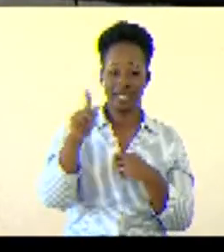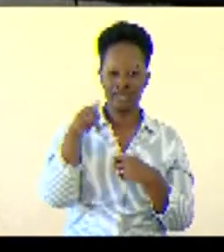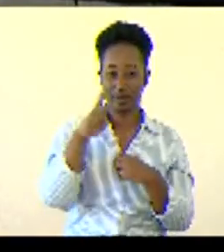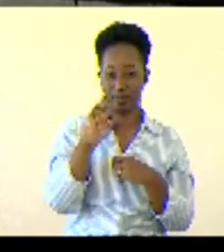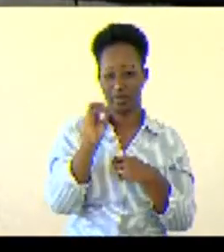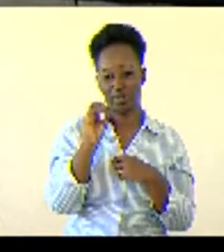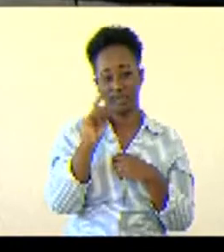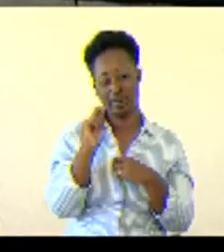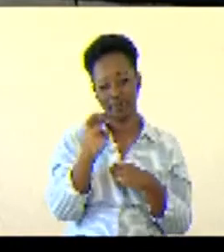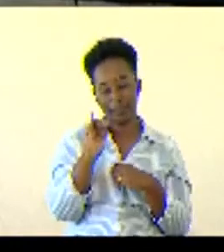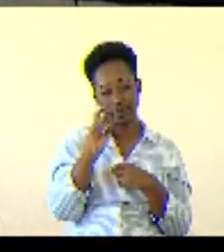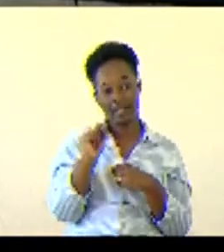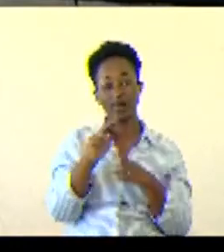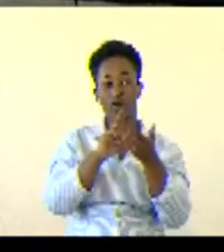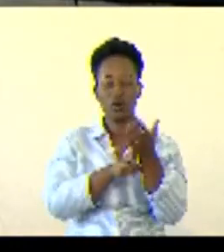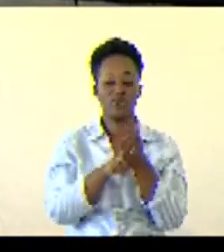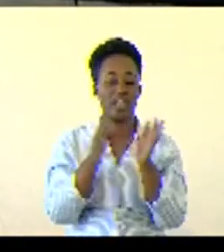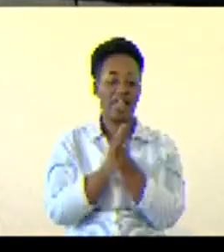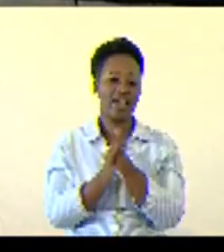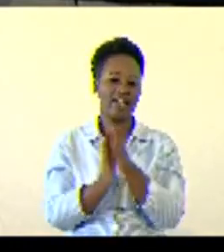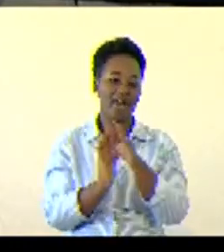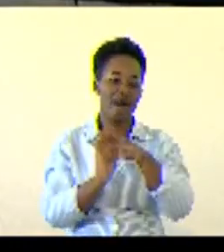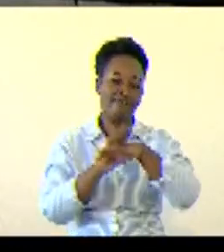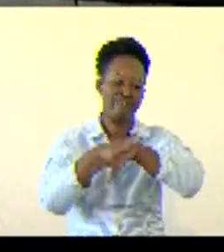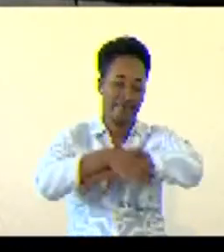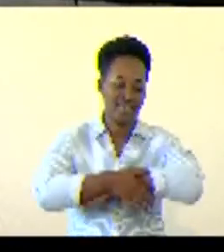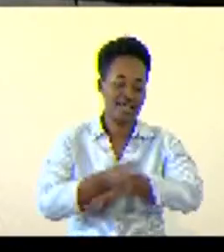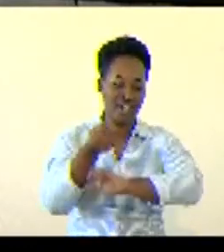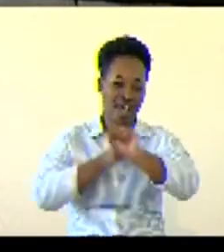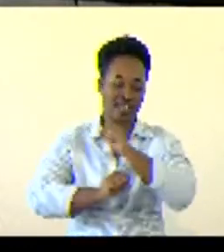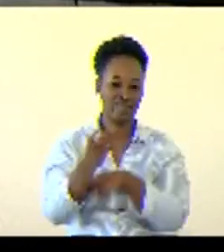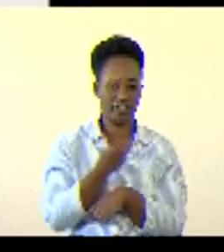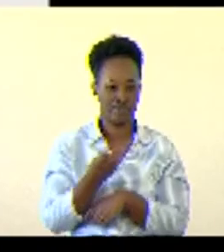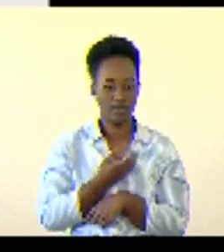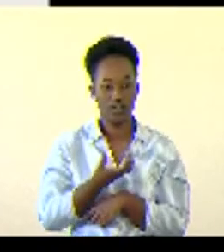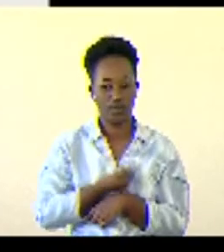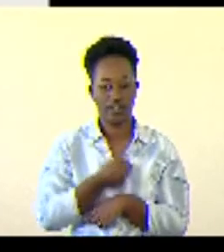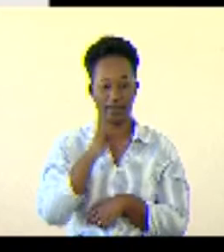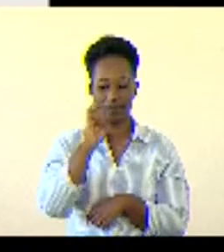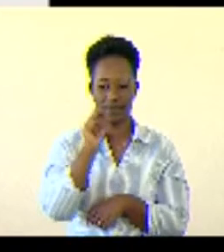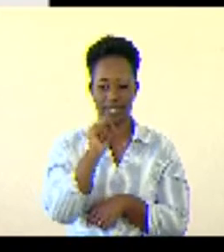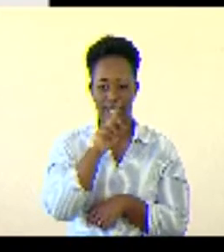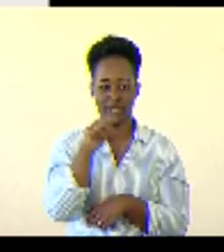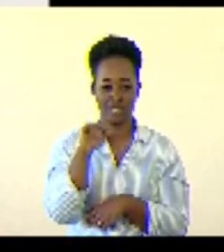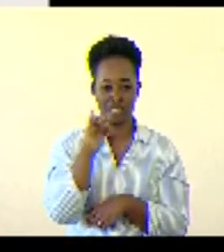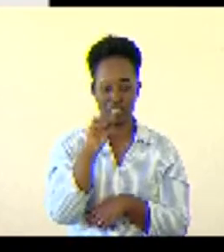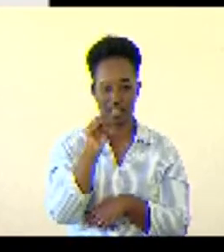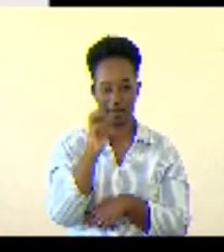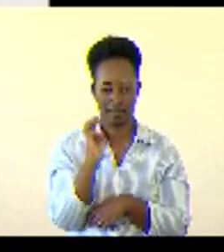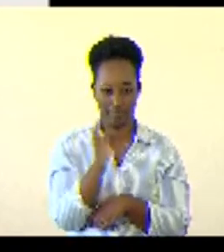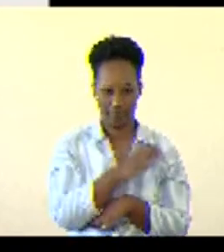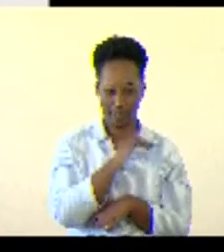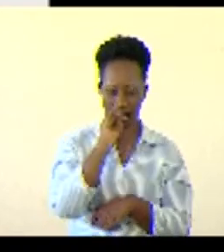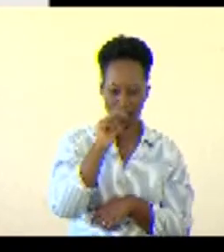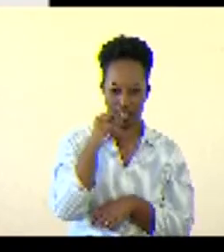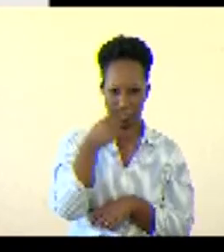going to be destroyed and it will affect active transport. We have enzyme inhibitors. What are enzyme inhibitors?